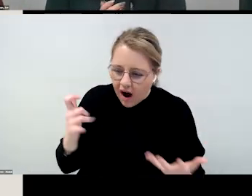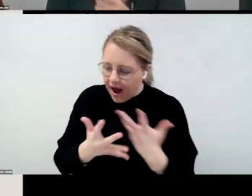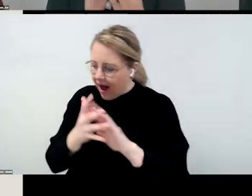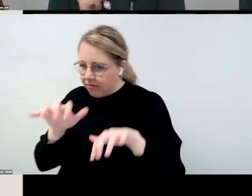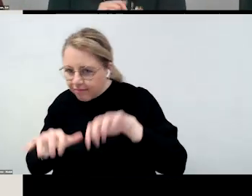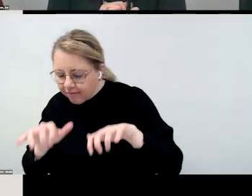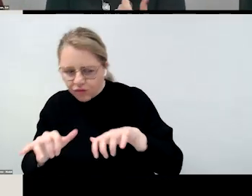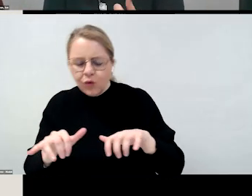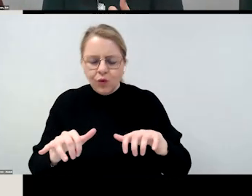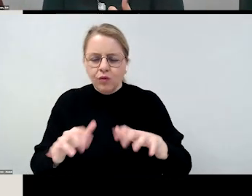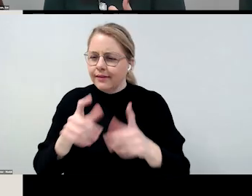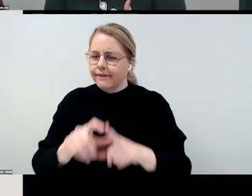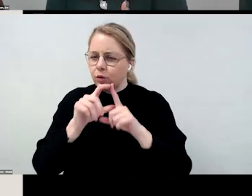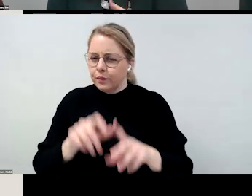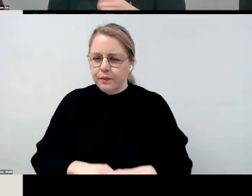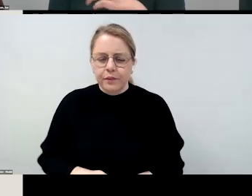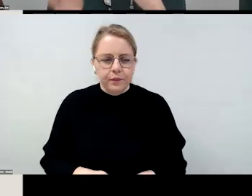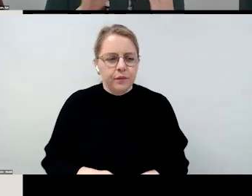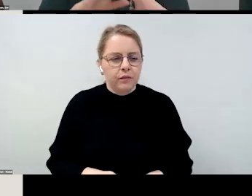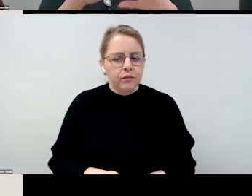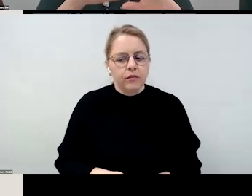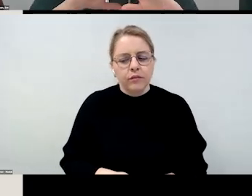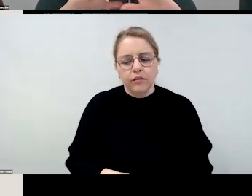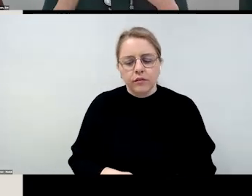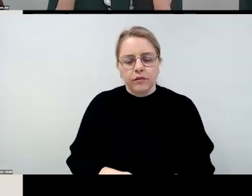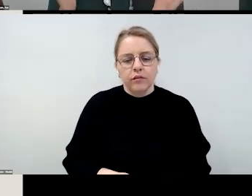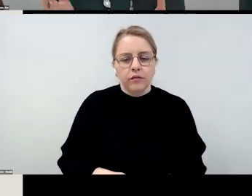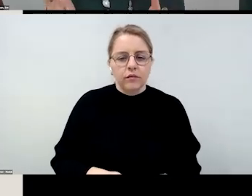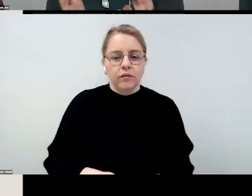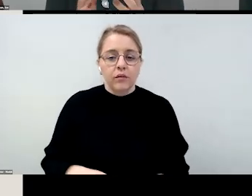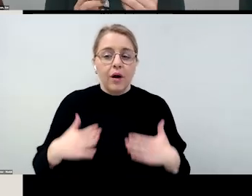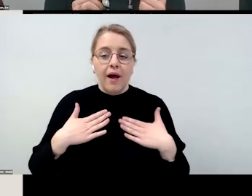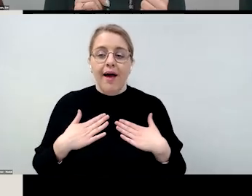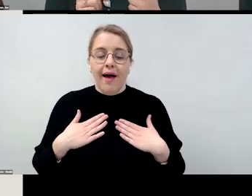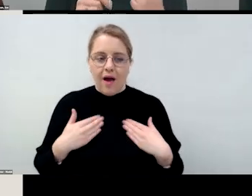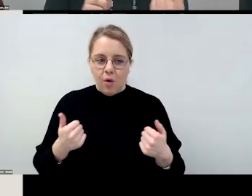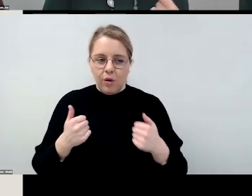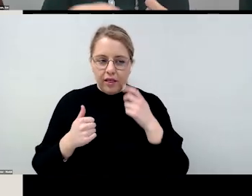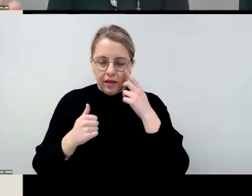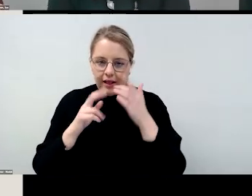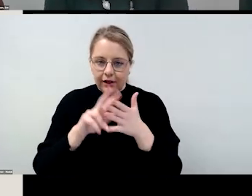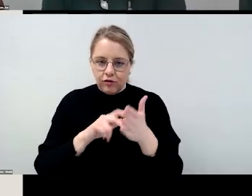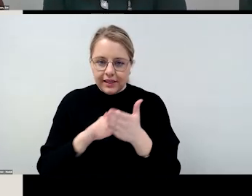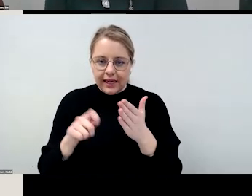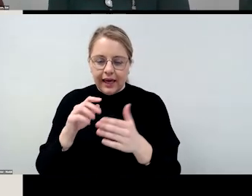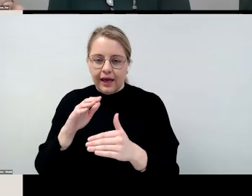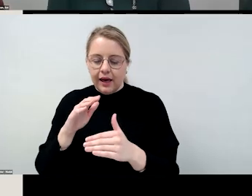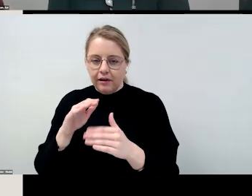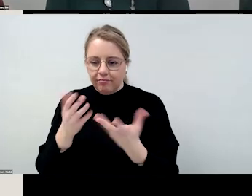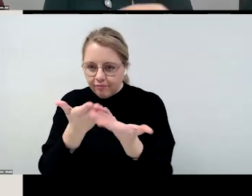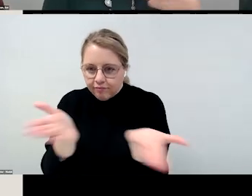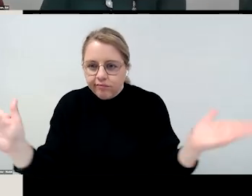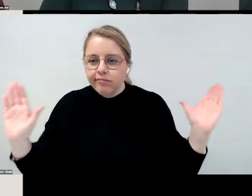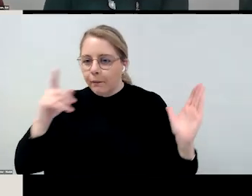for. Something else that's really important to keep in mind, remembering that health literacy is social, it's not just about handing someone an